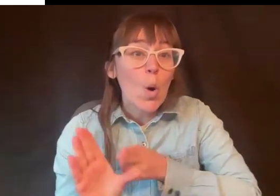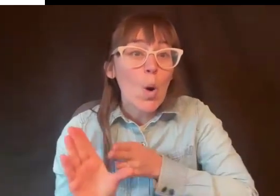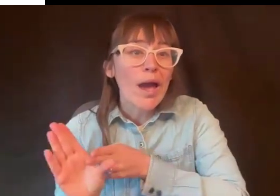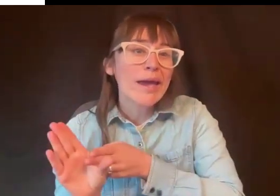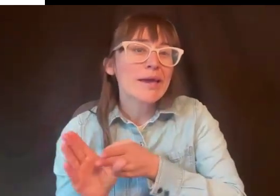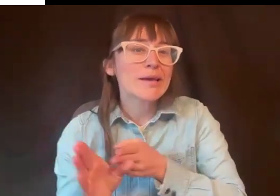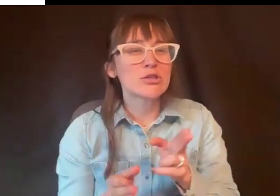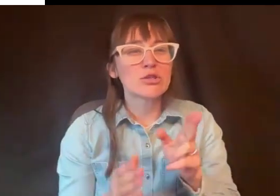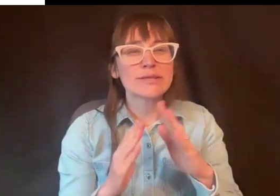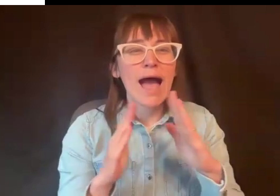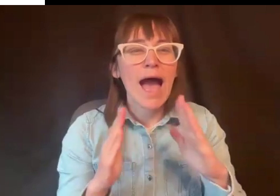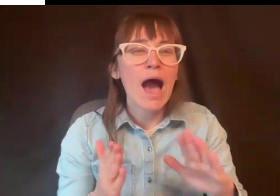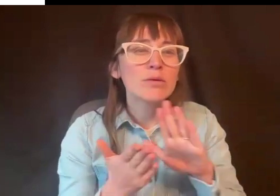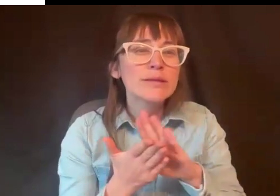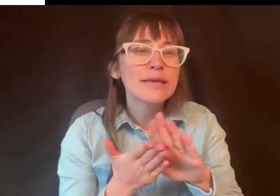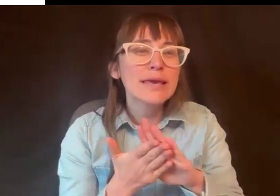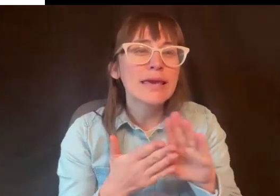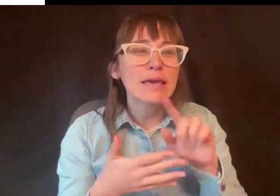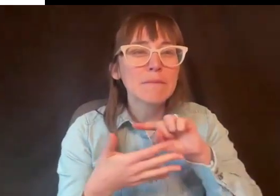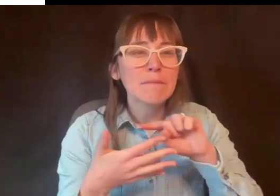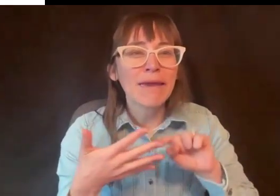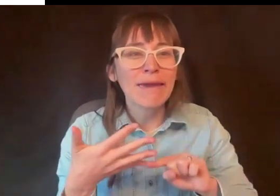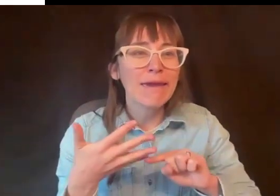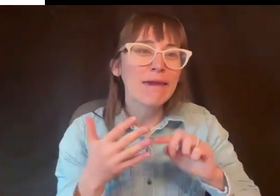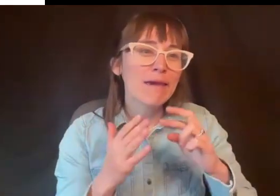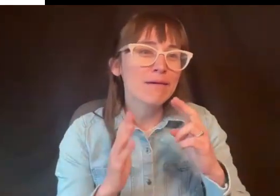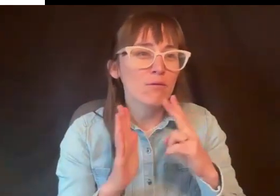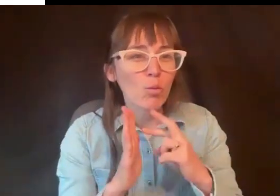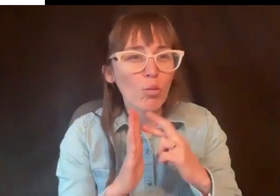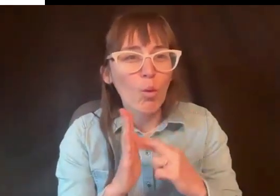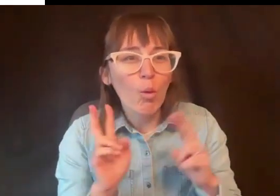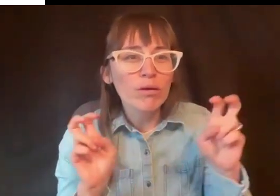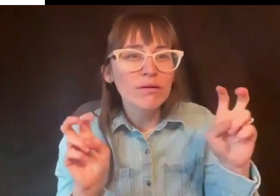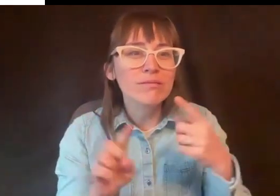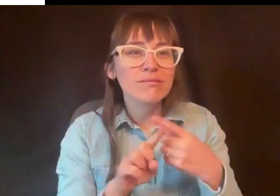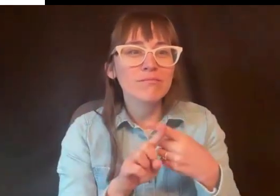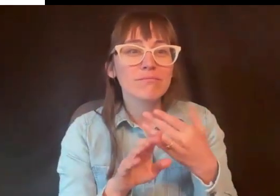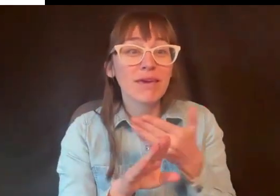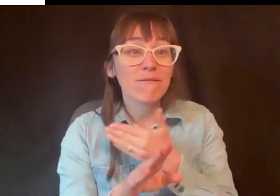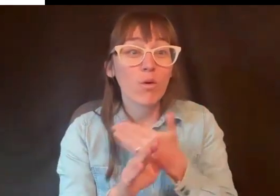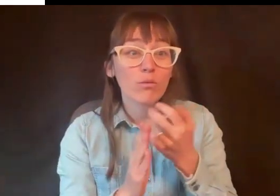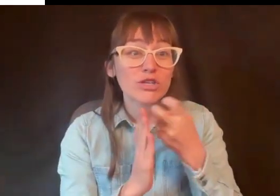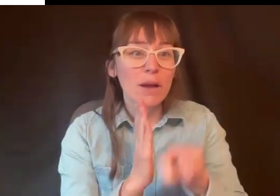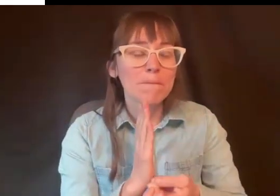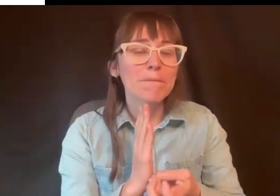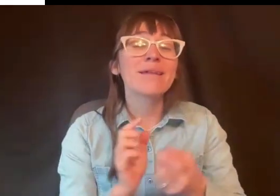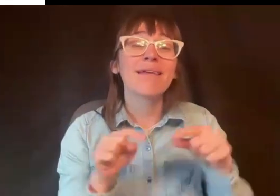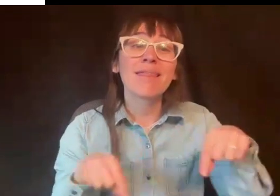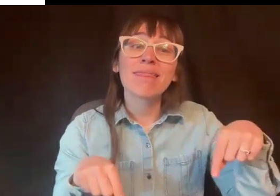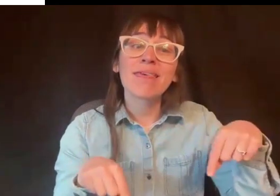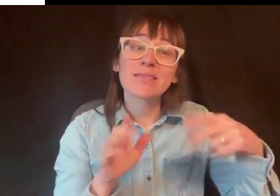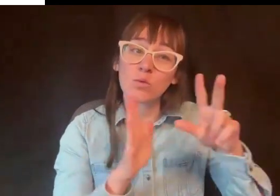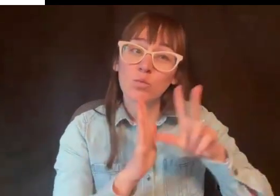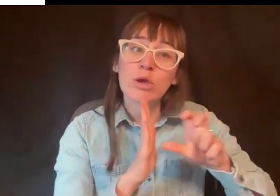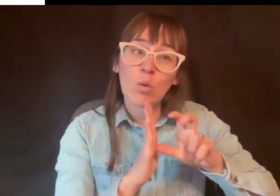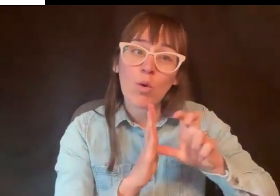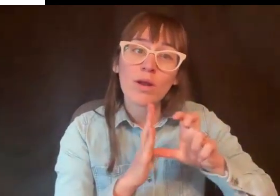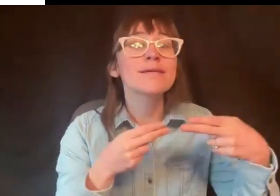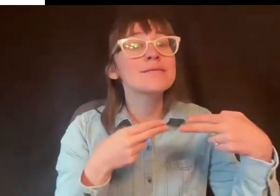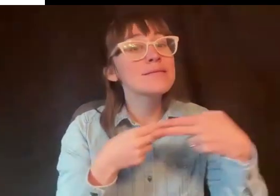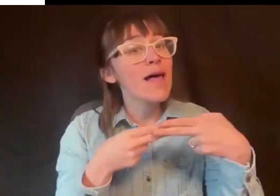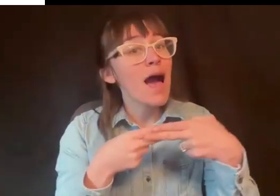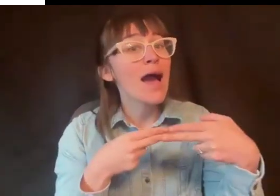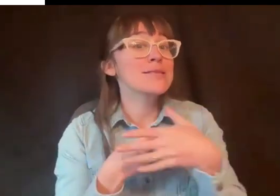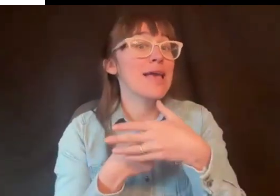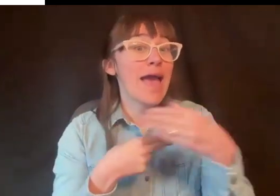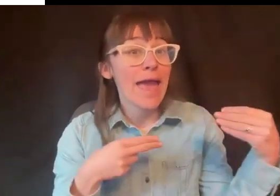items before we jump into the content. This webinar is being recorded, and the slides as well as recordings will